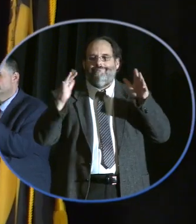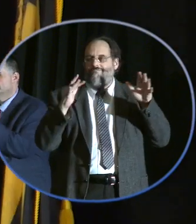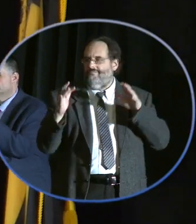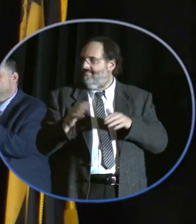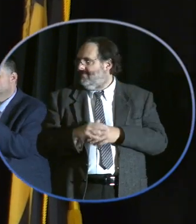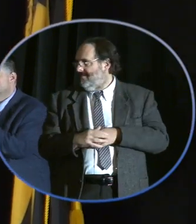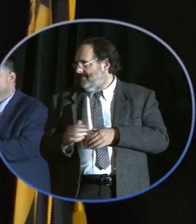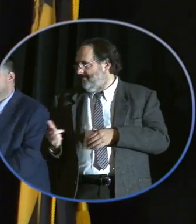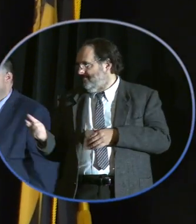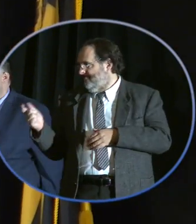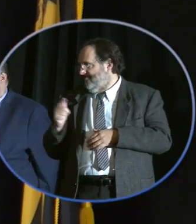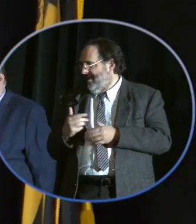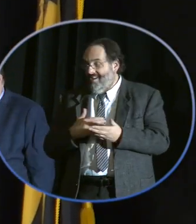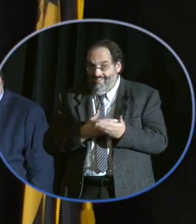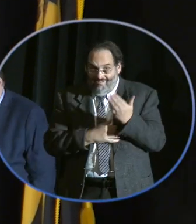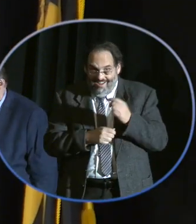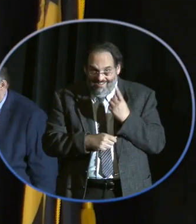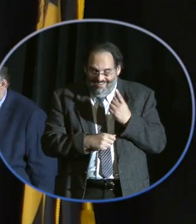Good morning, everybody.